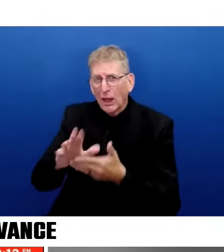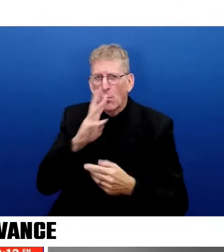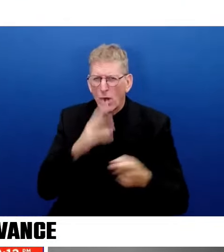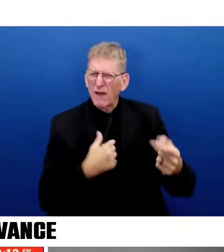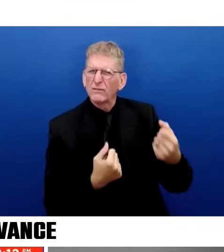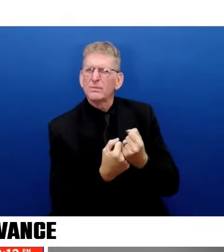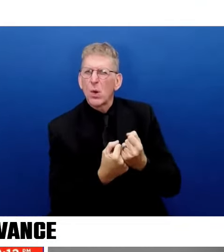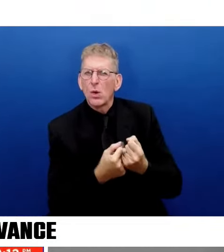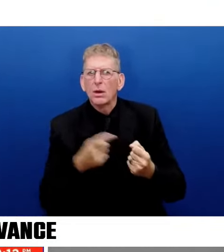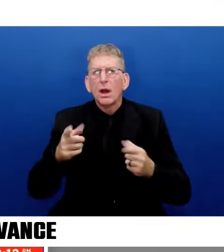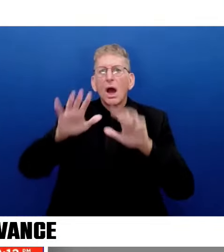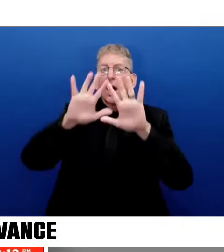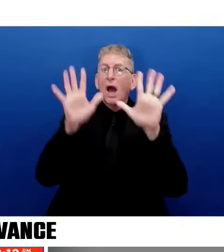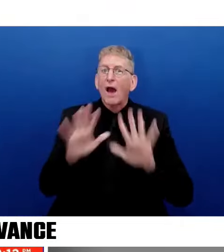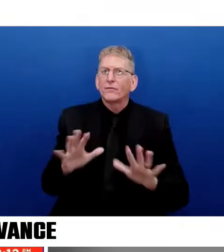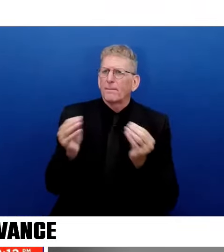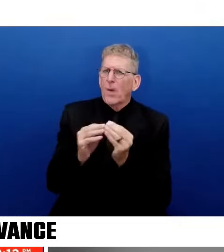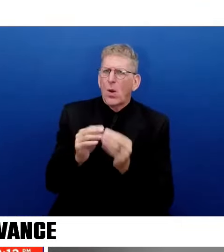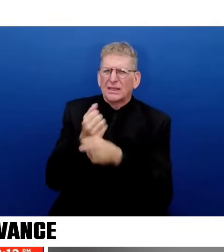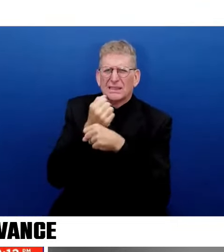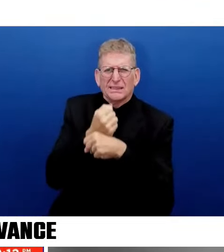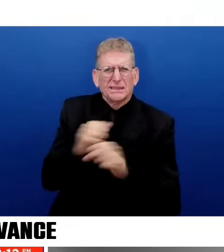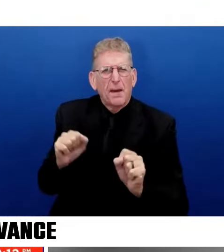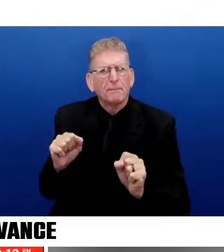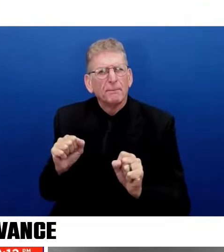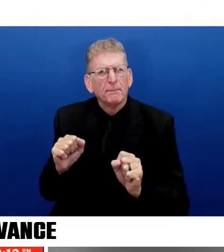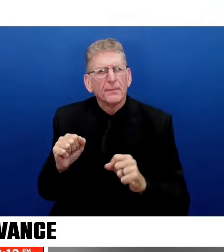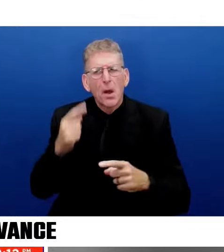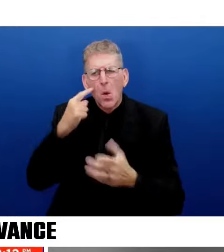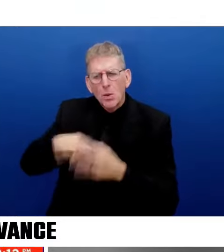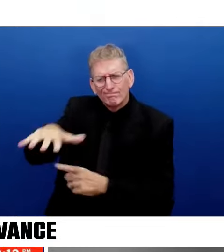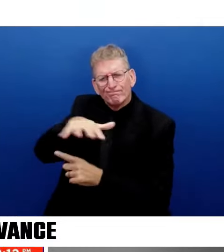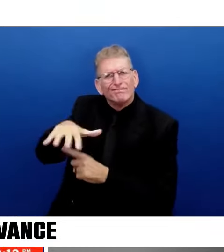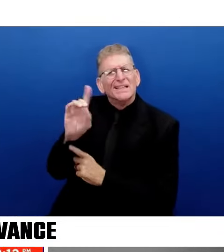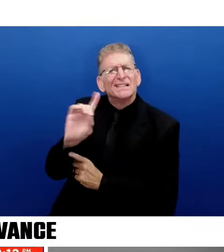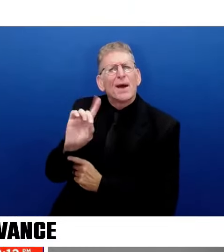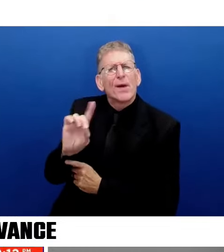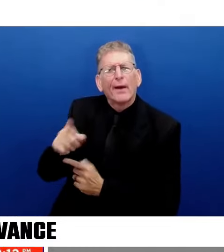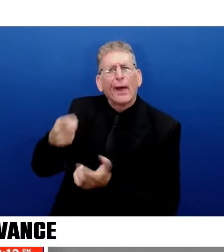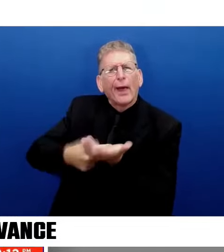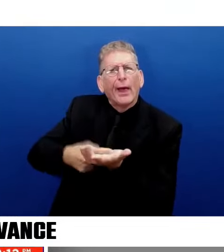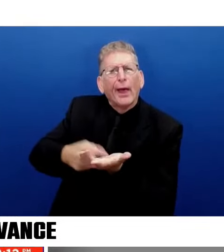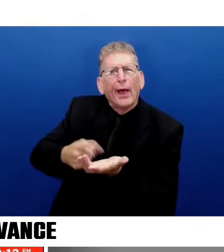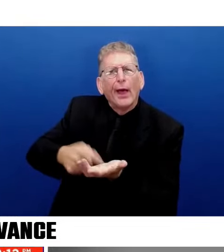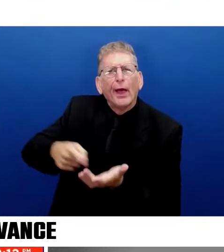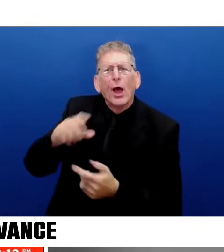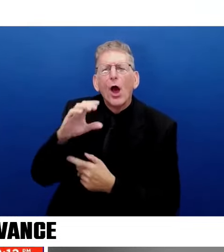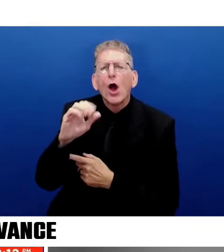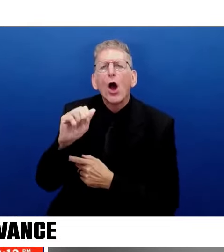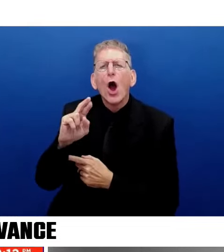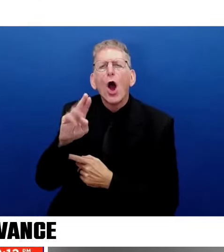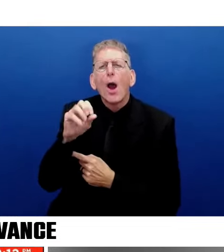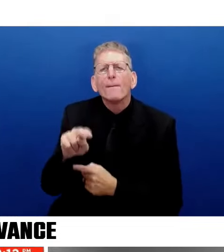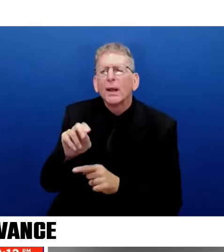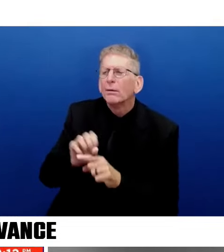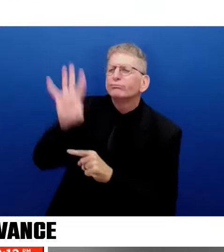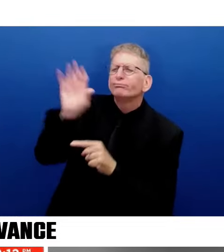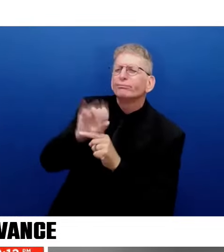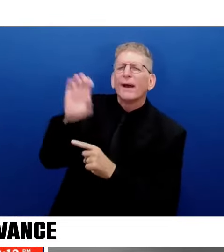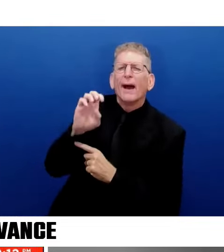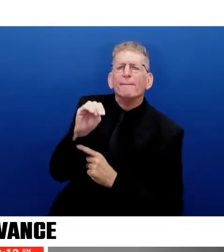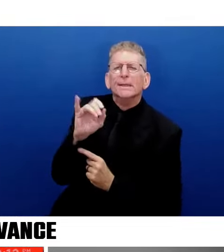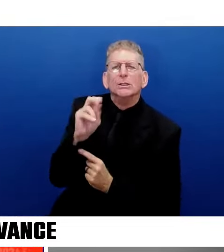about is a concern about carbon emissions, this idea that carbon emissions drives all of the climate change. Well, let's just say that's true, just for the sake